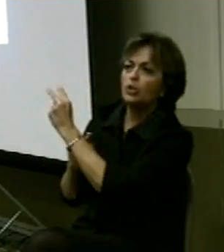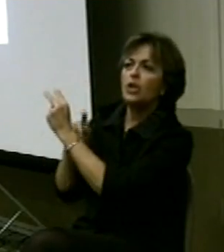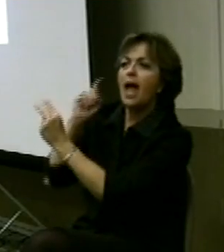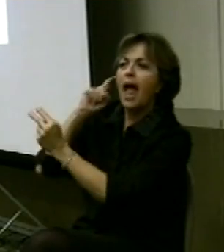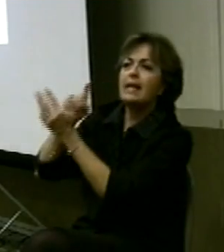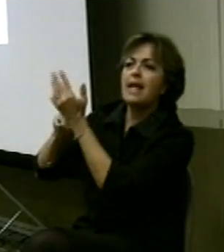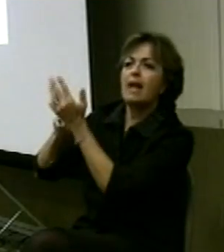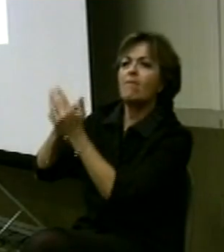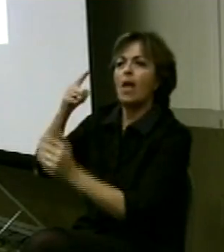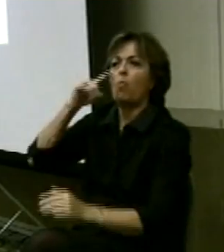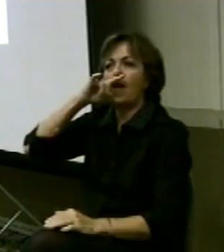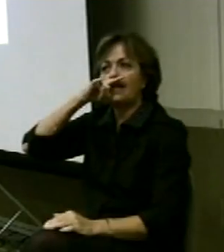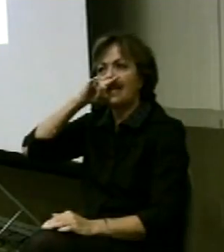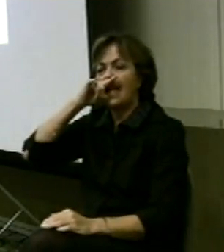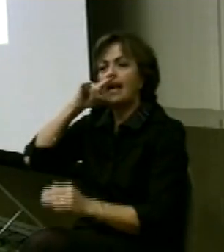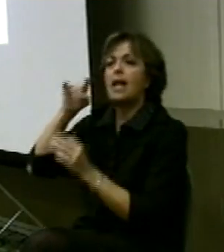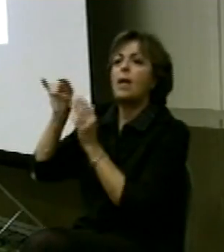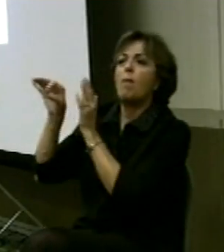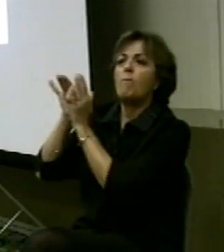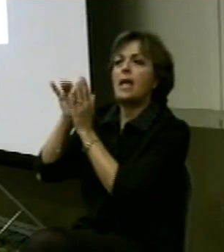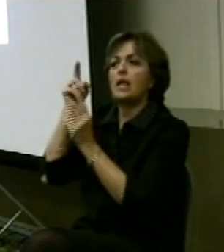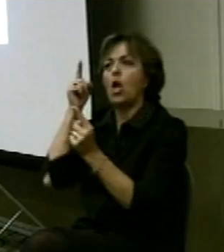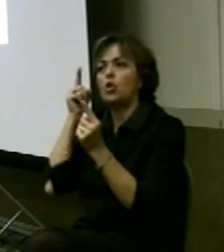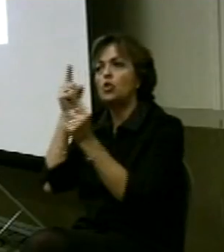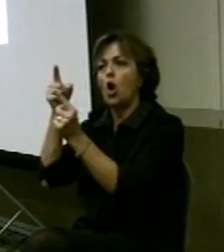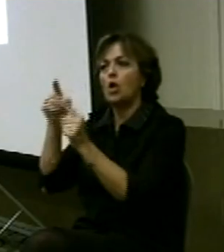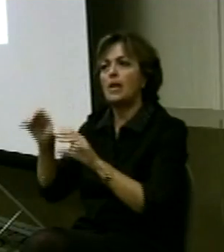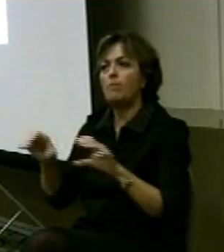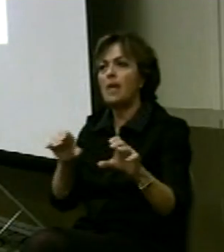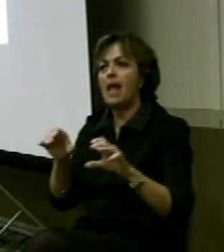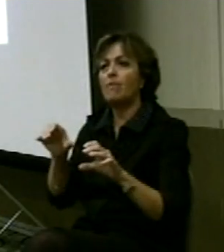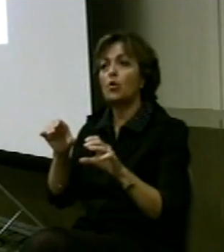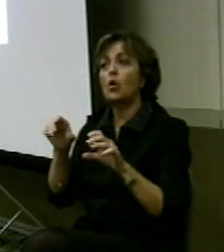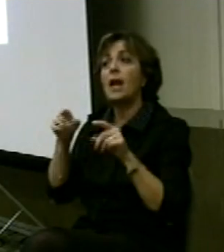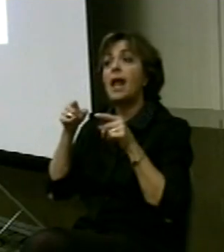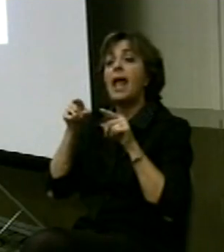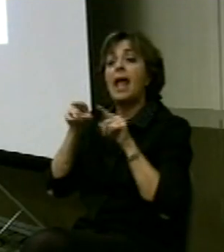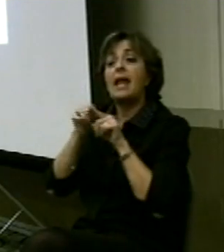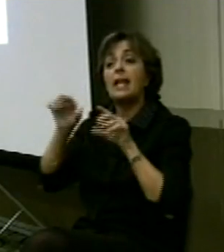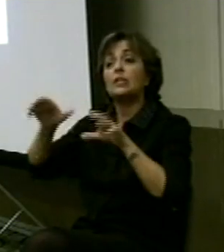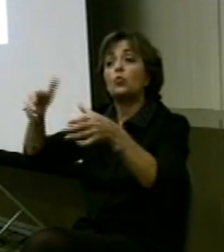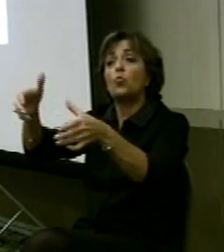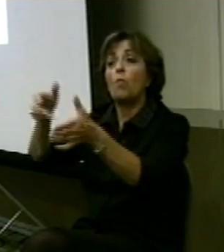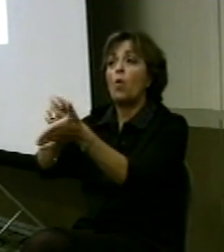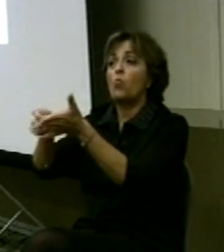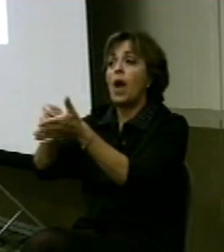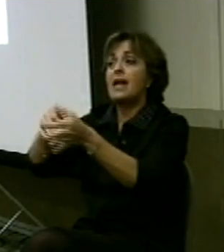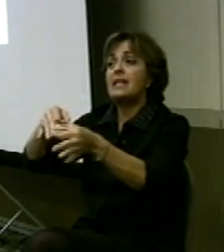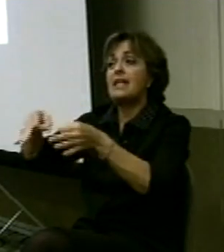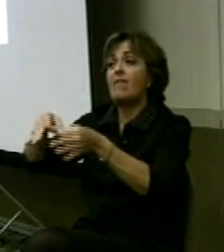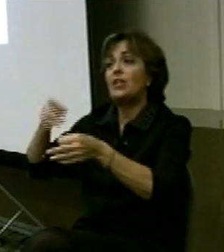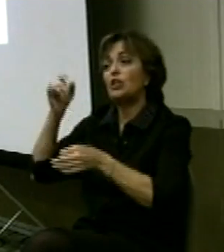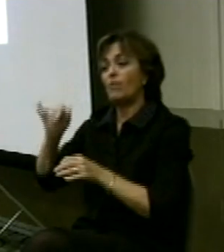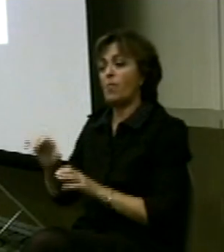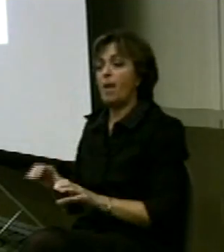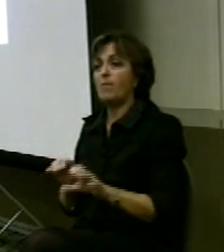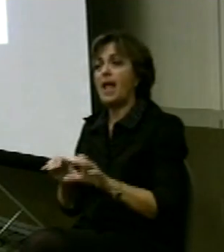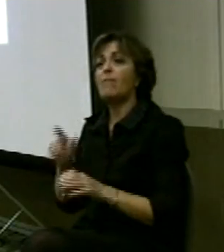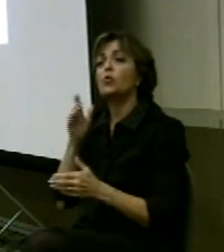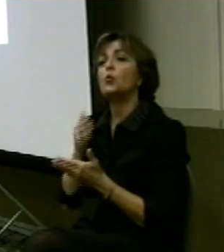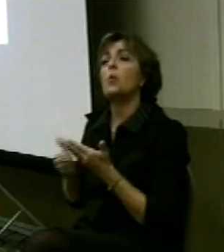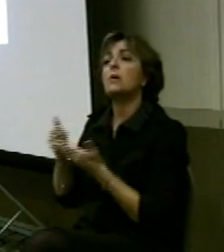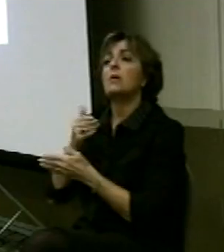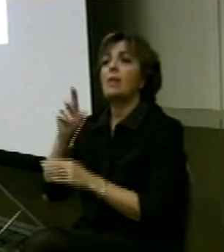pick a target behavior, and then as a group, write a definition for the behavior that you will be collecting data